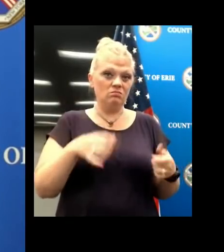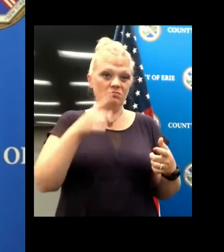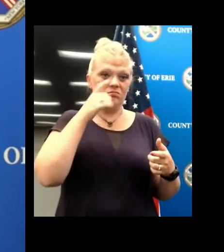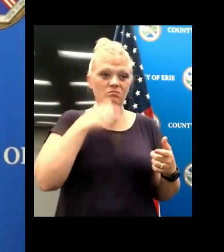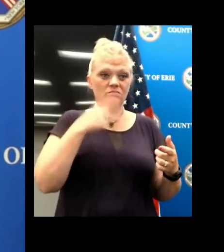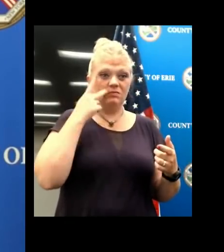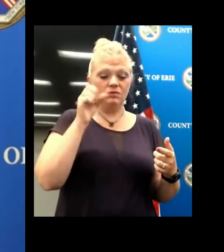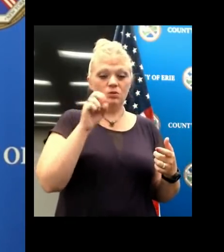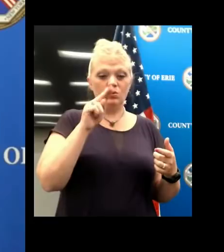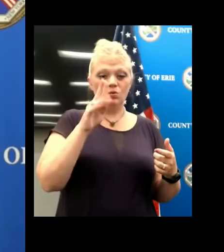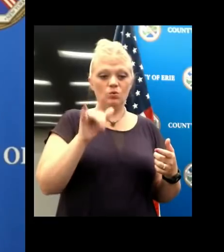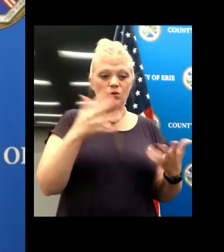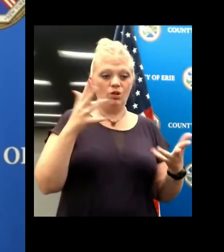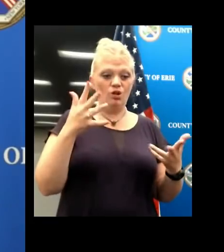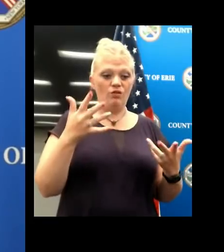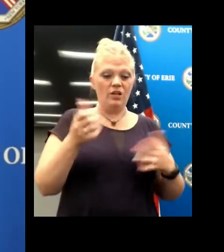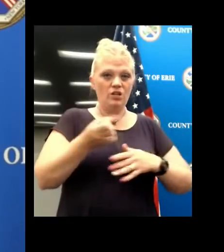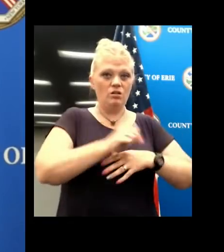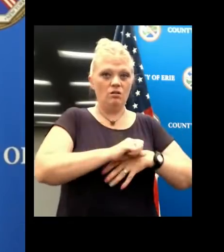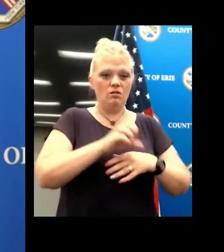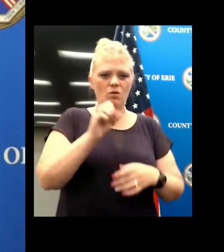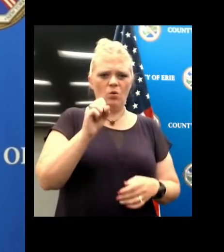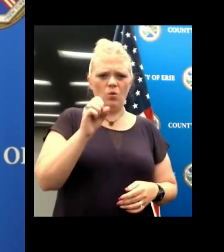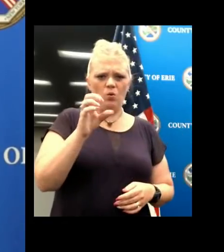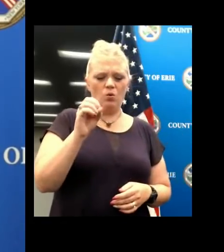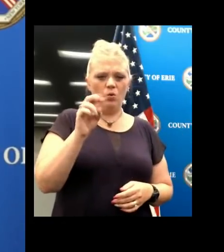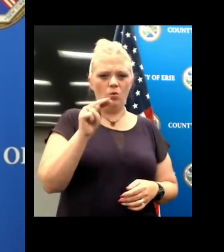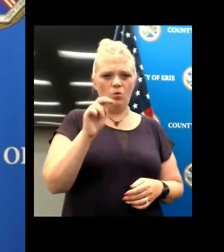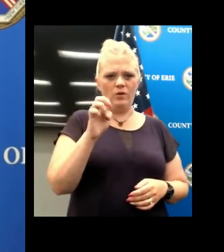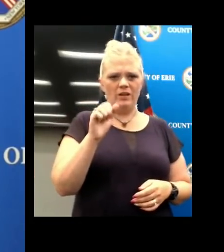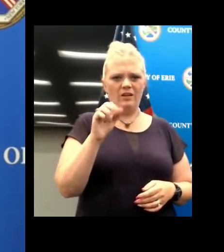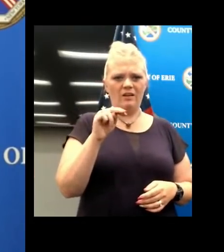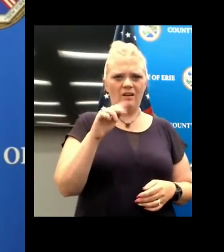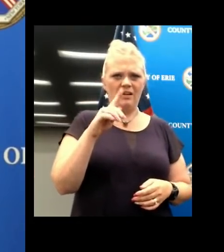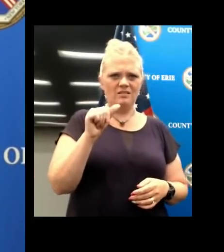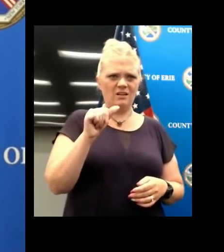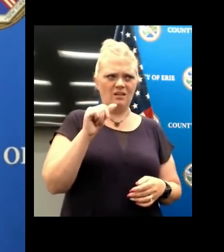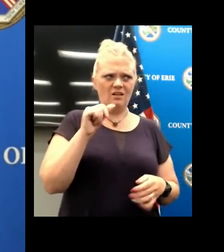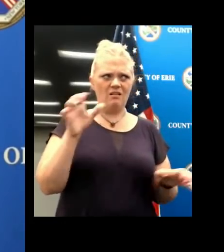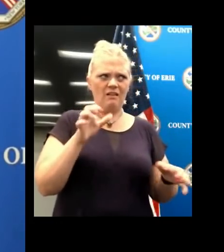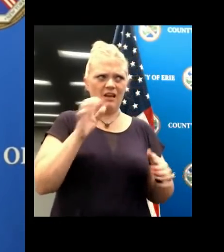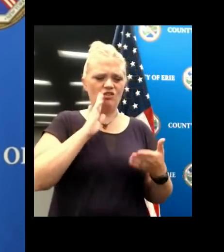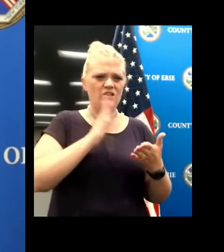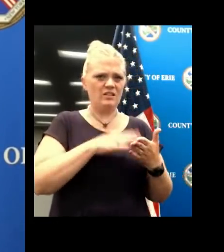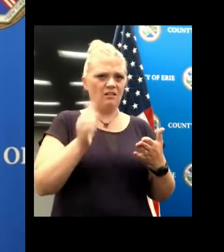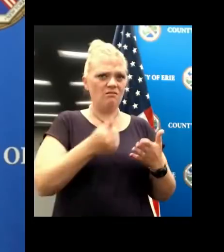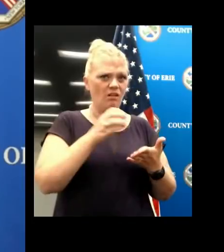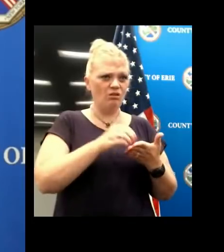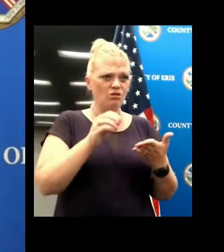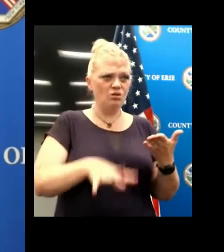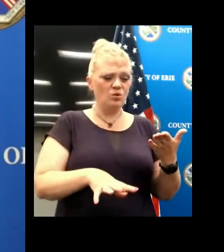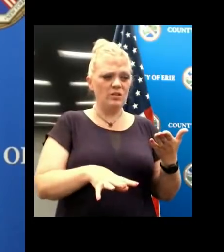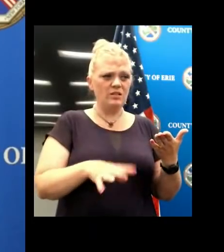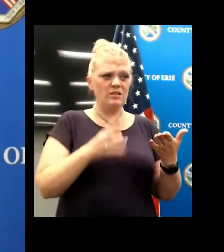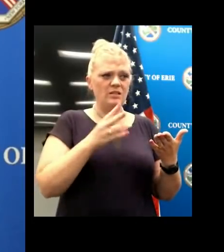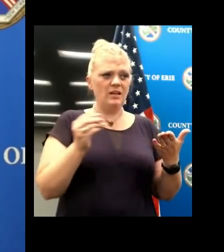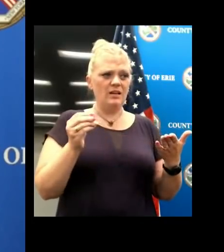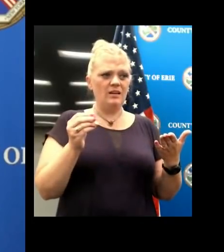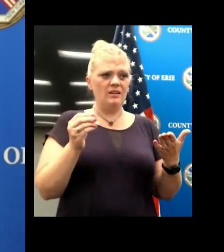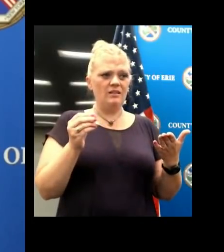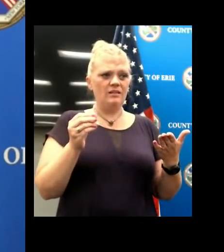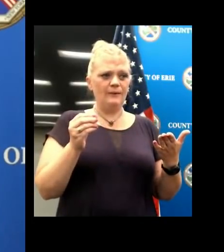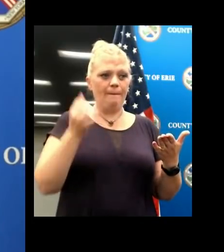seen SUNY already shut down SUNY Oneonta. We've seen them take action against students elsewhere, and if